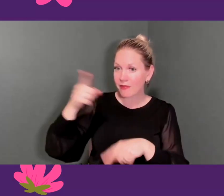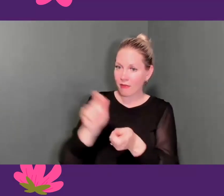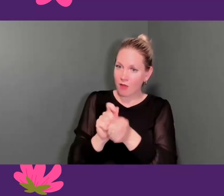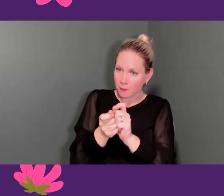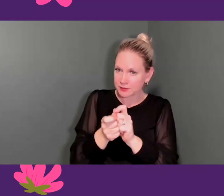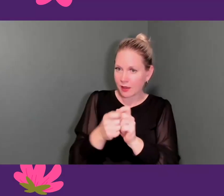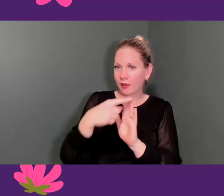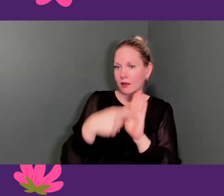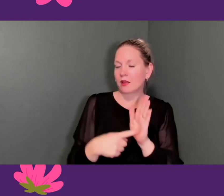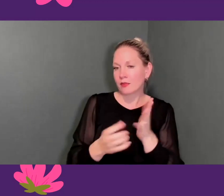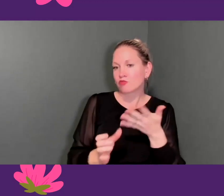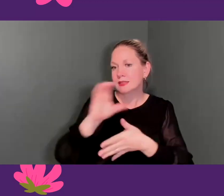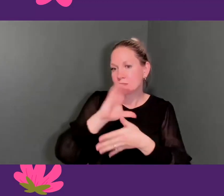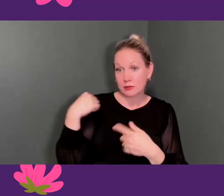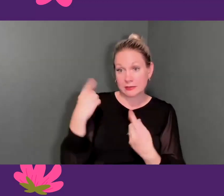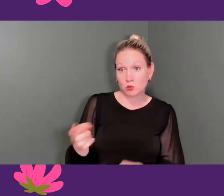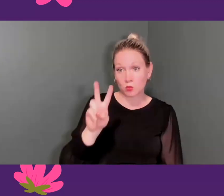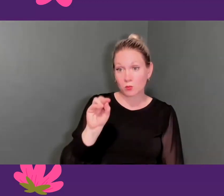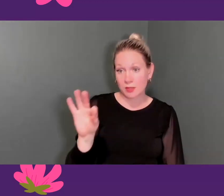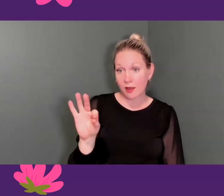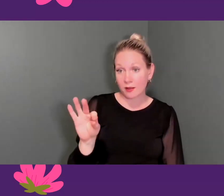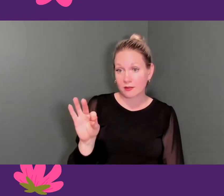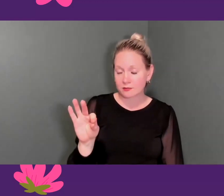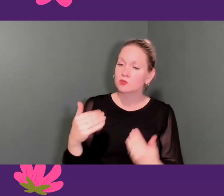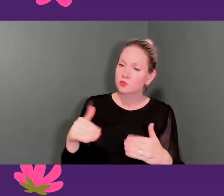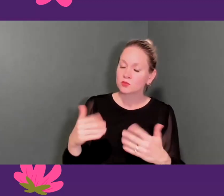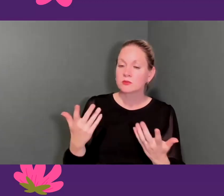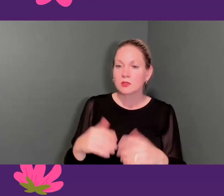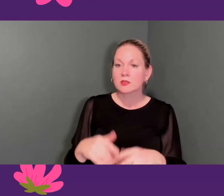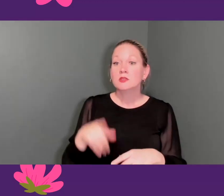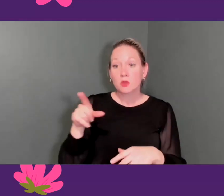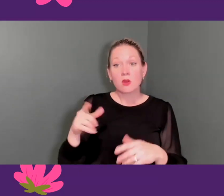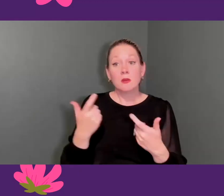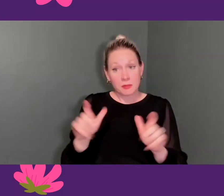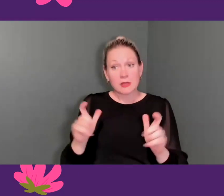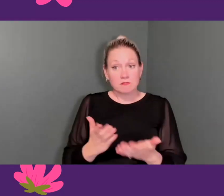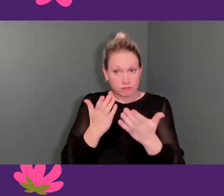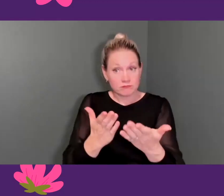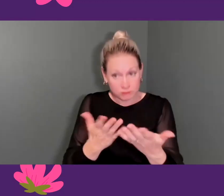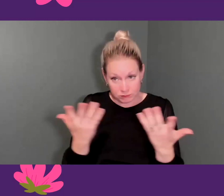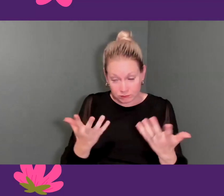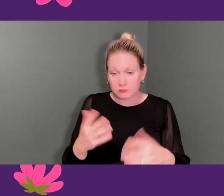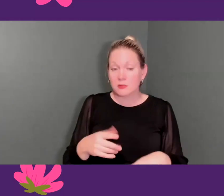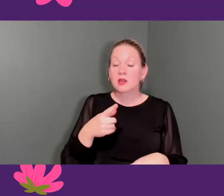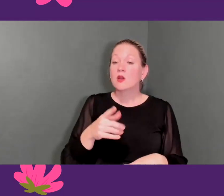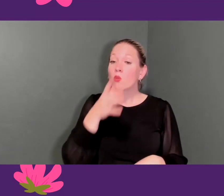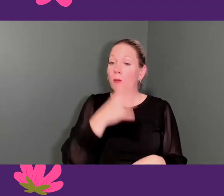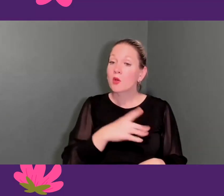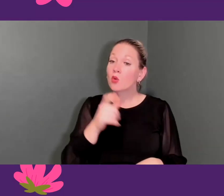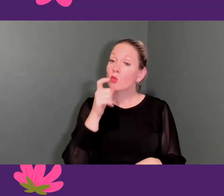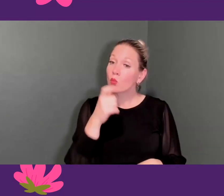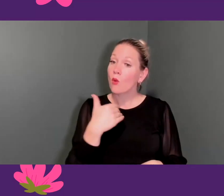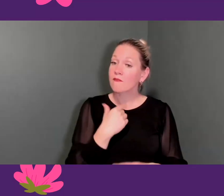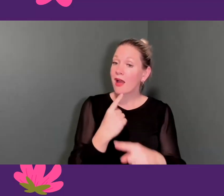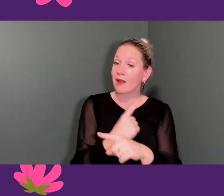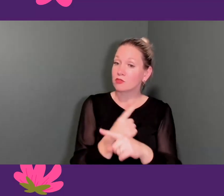2009. And while they did take a long overdue step in recommending that women of average risk get